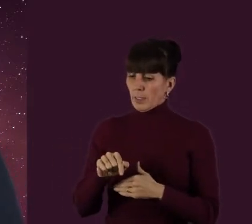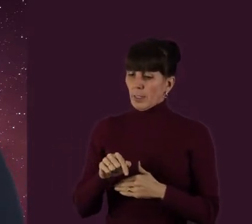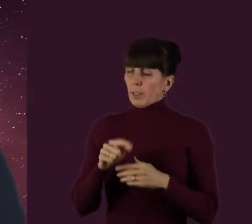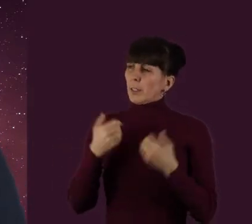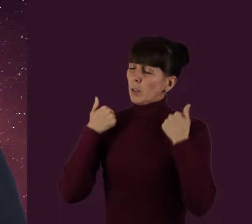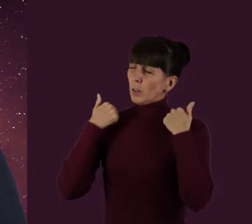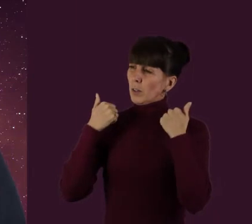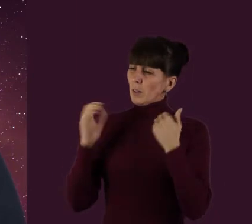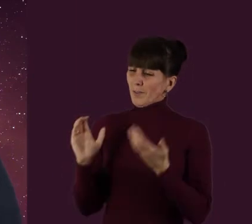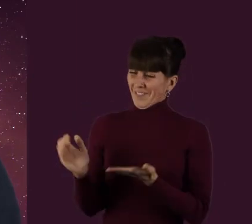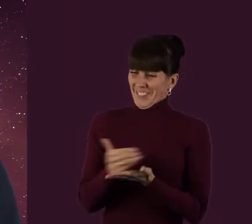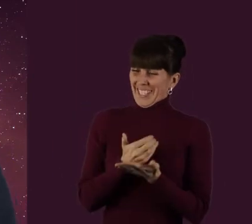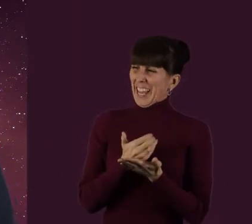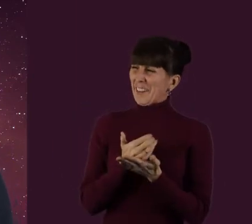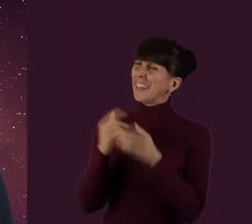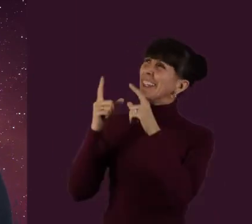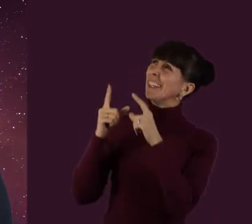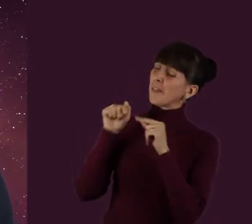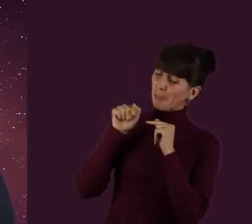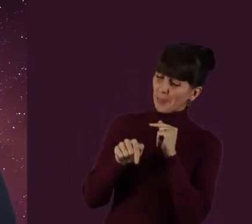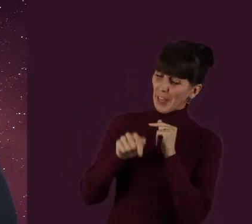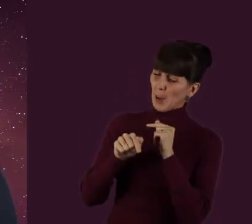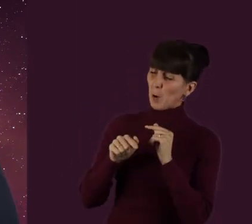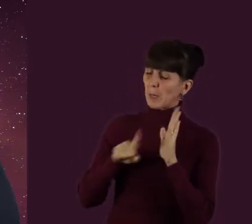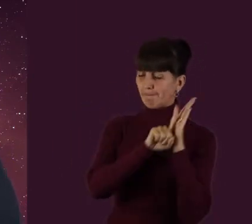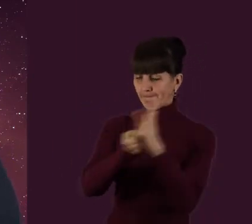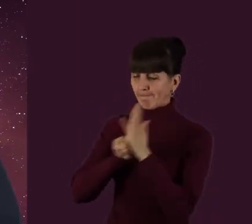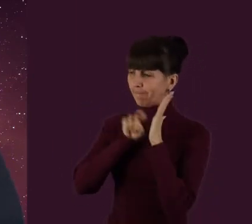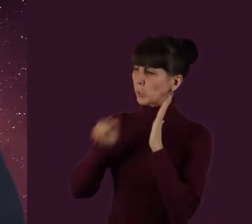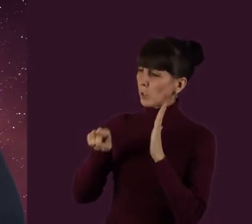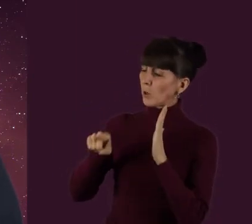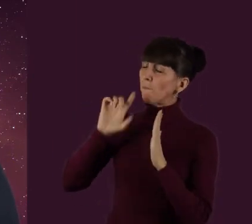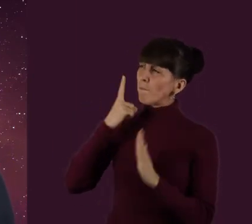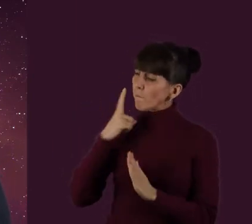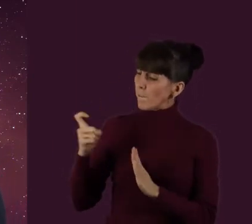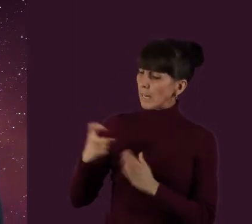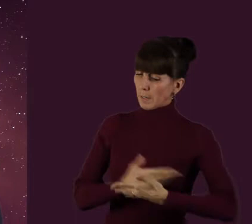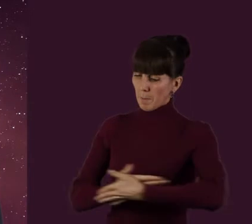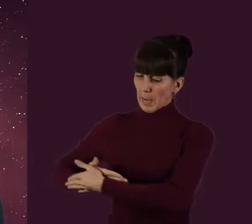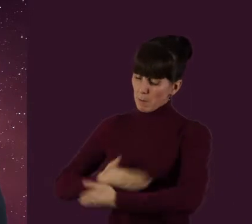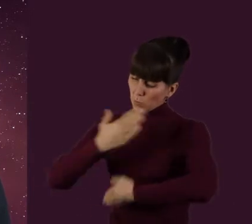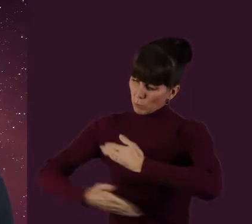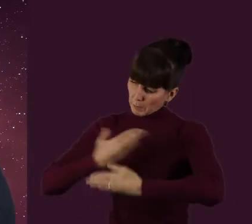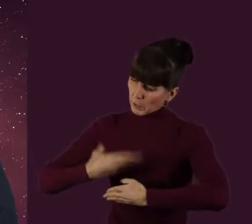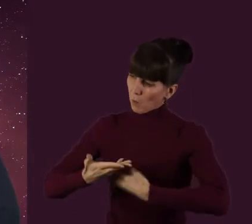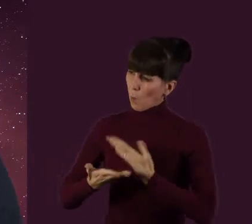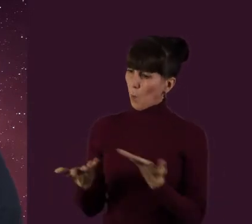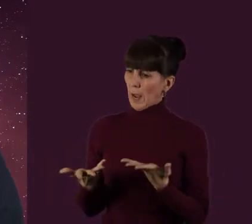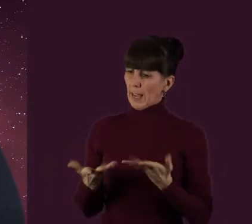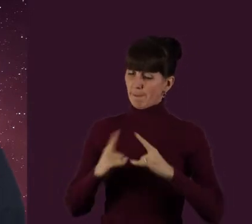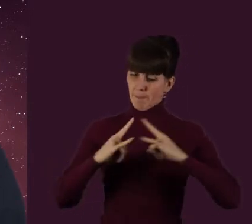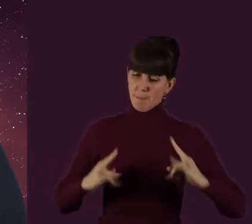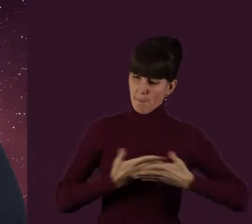Lord. And this will be a sign to you that you will find a baby wrapped in cloths and lying in